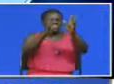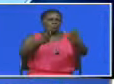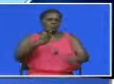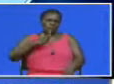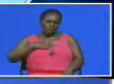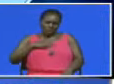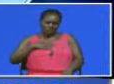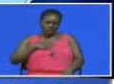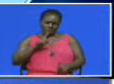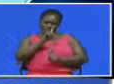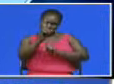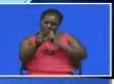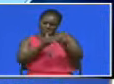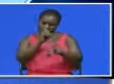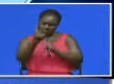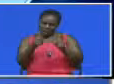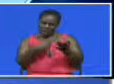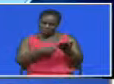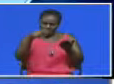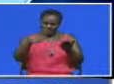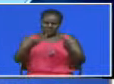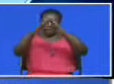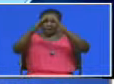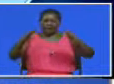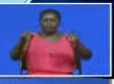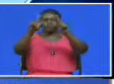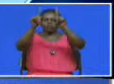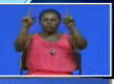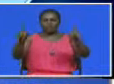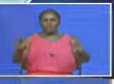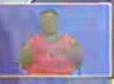Mwangi interrogates in this week's House of Cards.